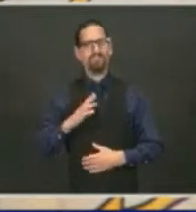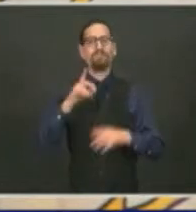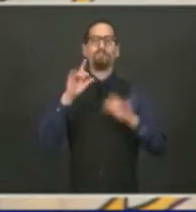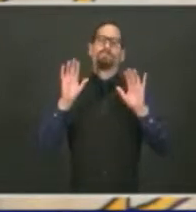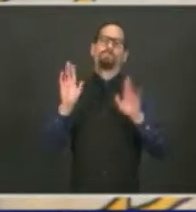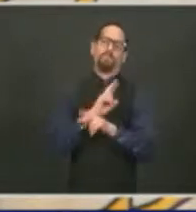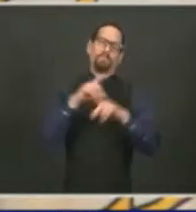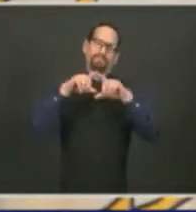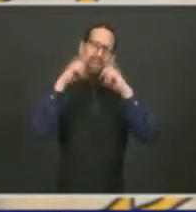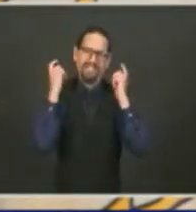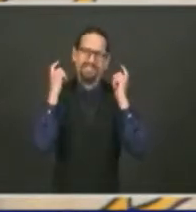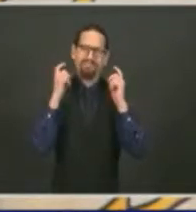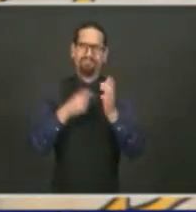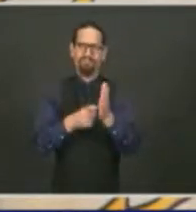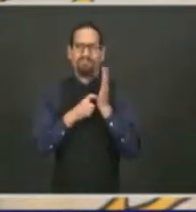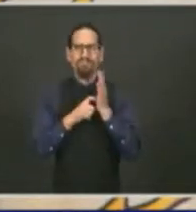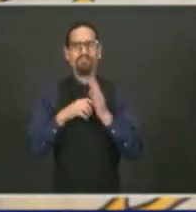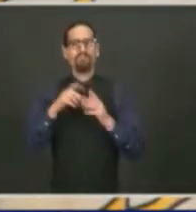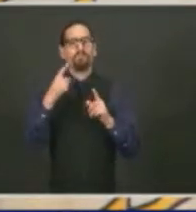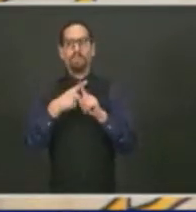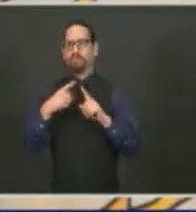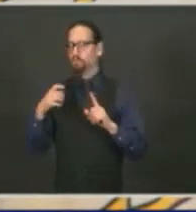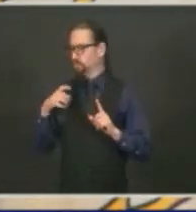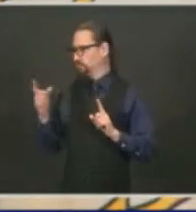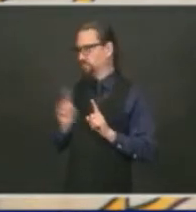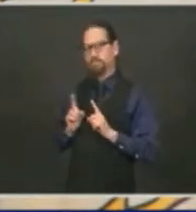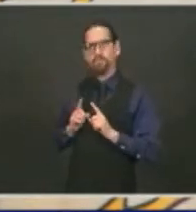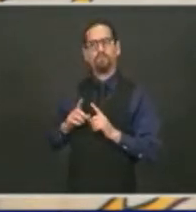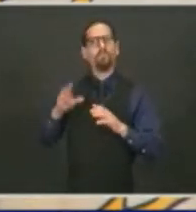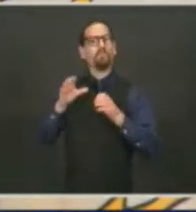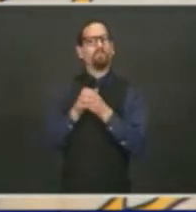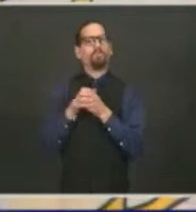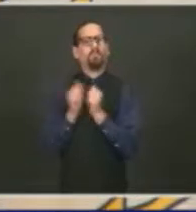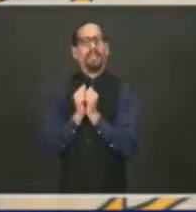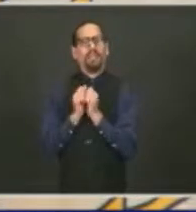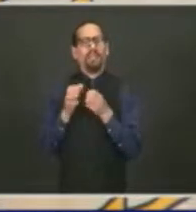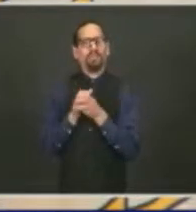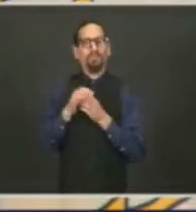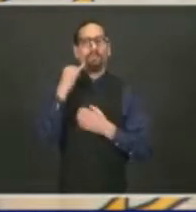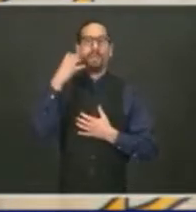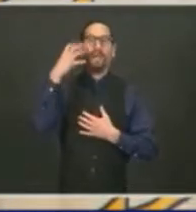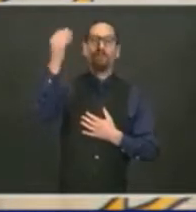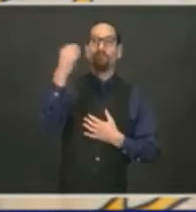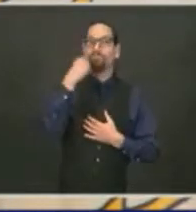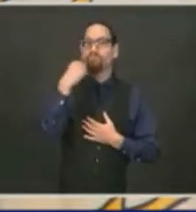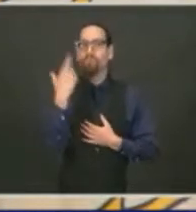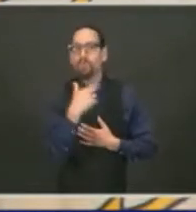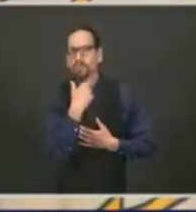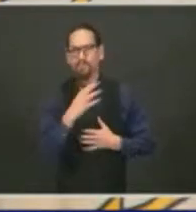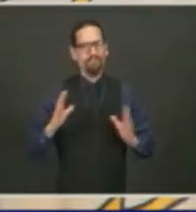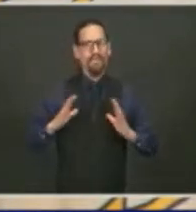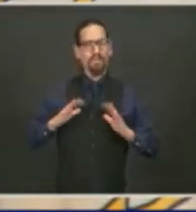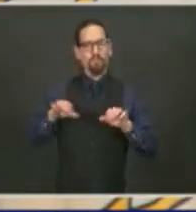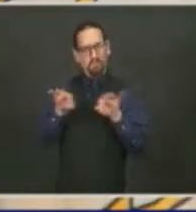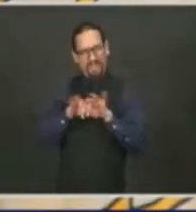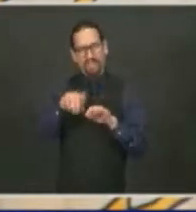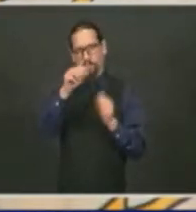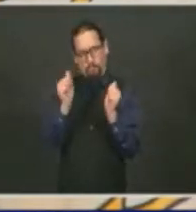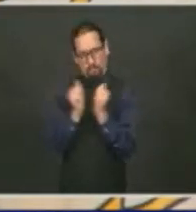go alone or with the people you live with. If you want to go out to dinner, great, with the people that you live